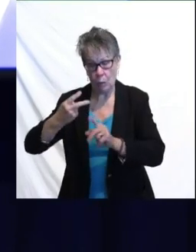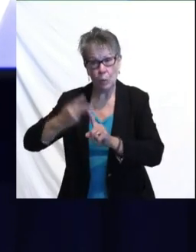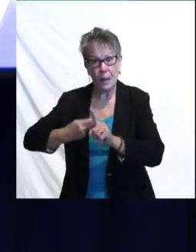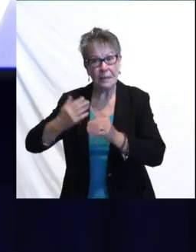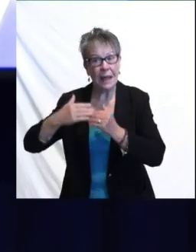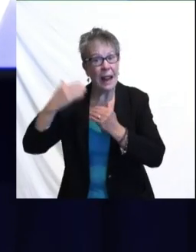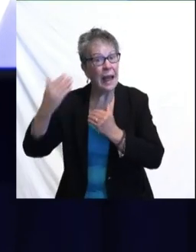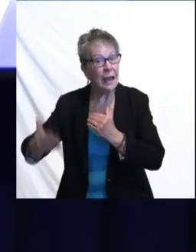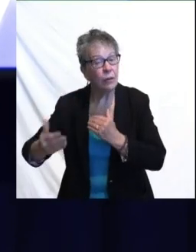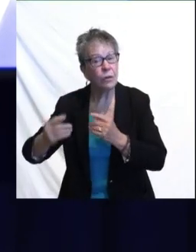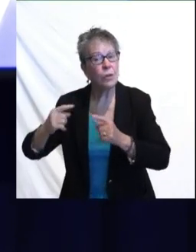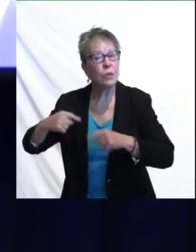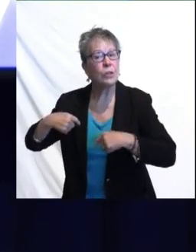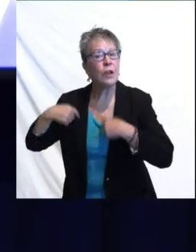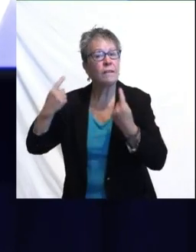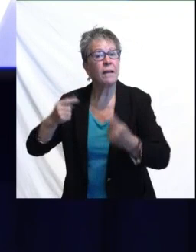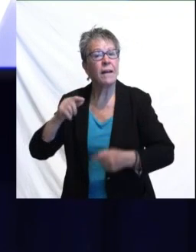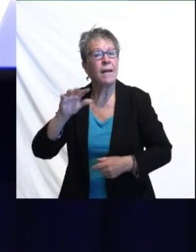$500 million.